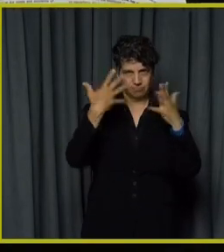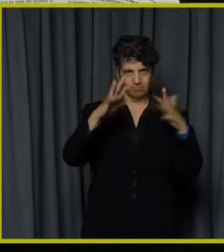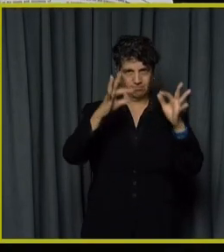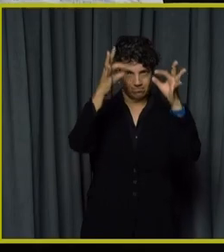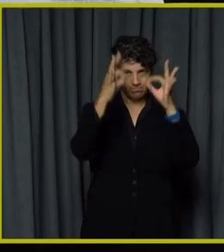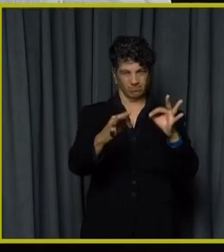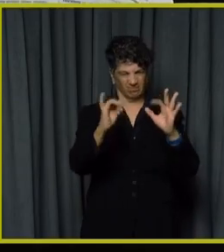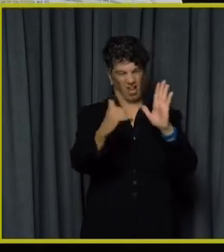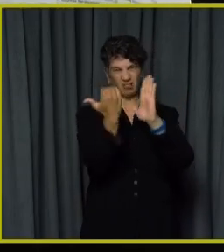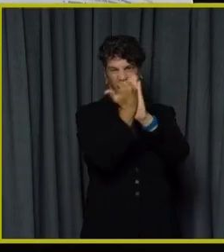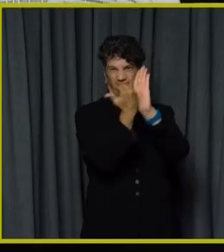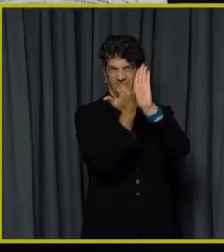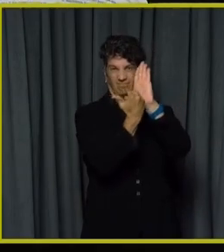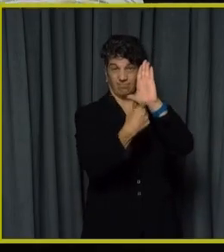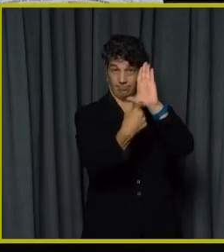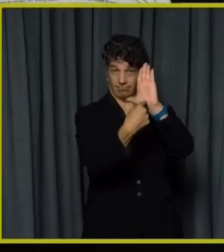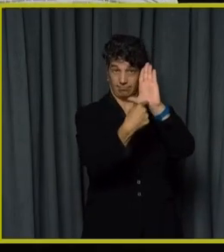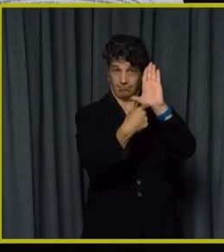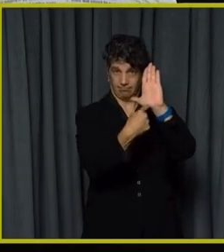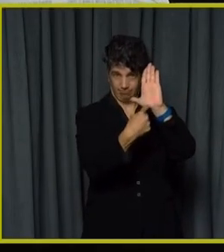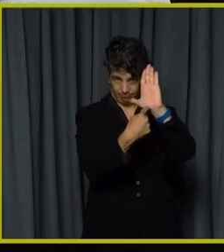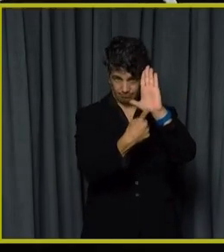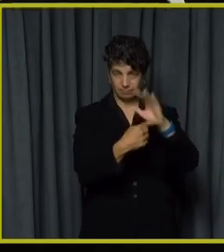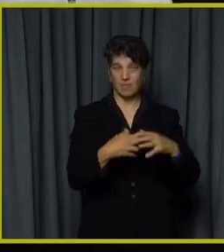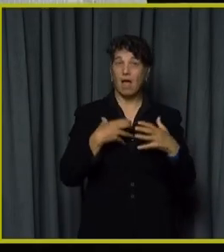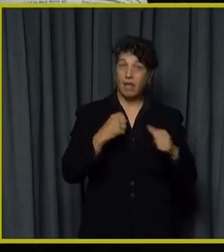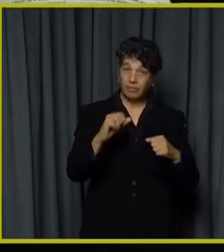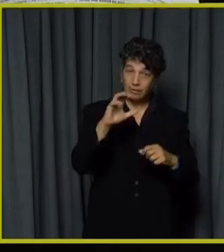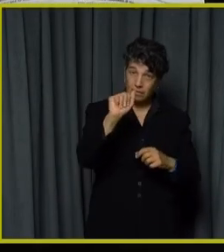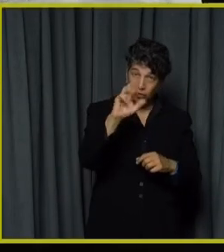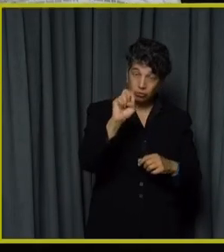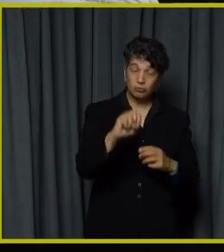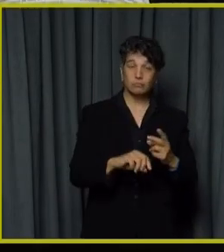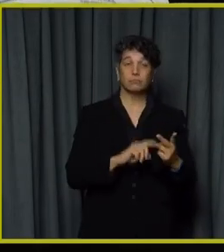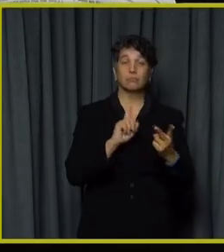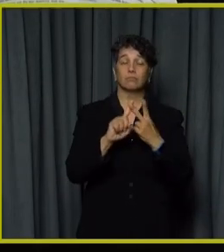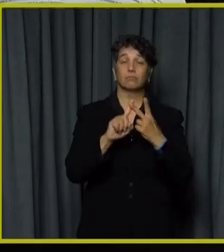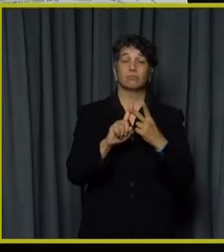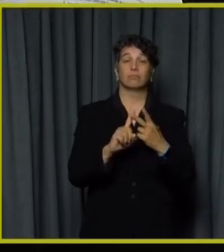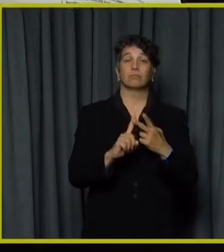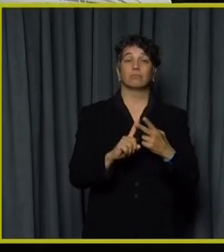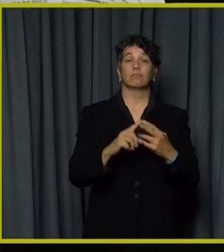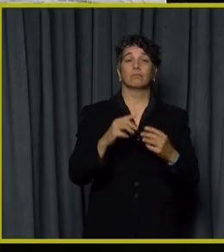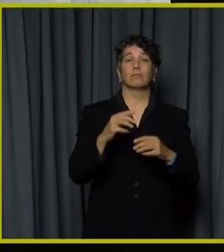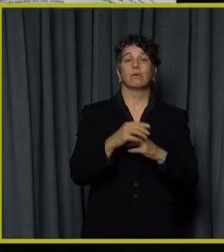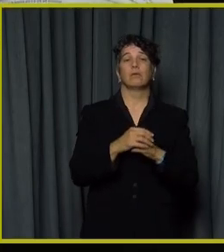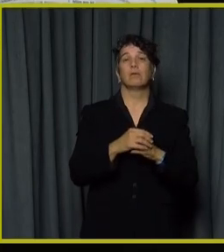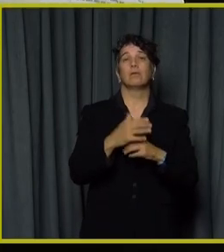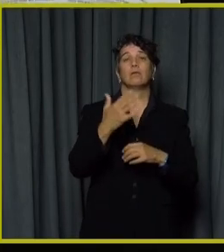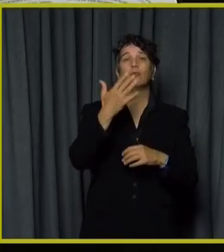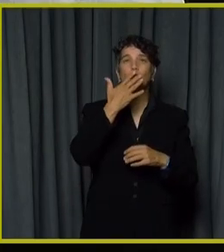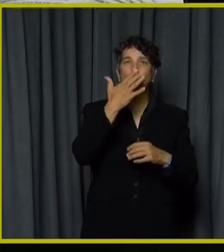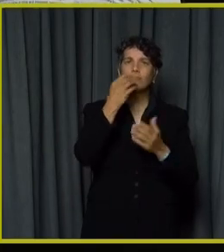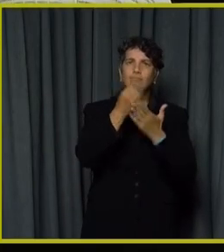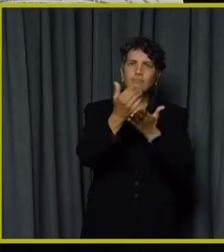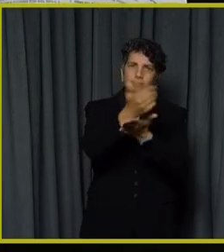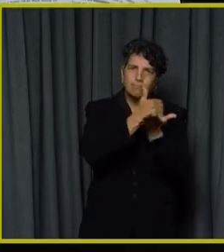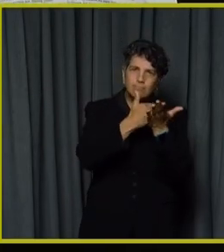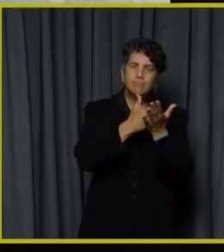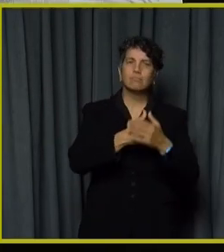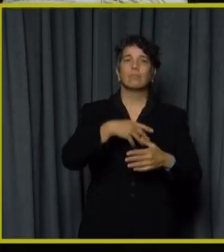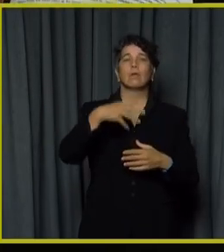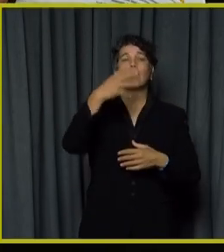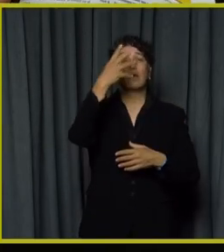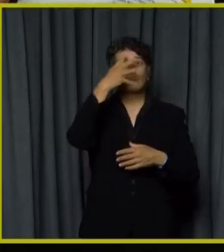healthcare, jobs that pay a living wage, a guaranteed adequate income, immigrant rights, women's